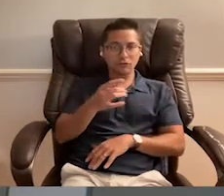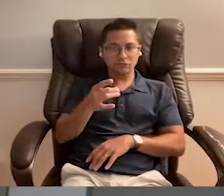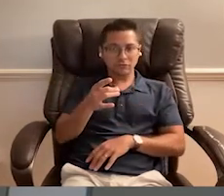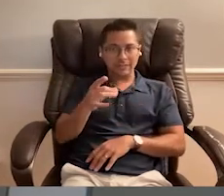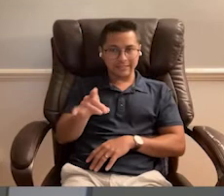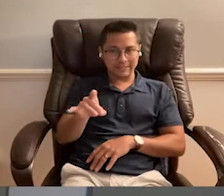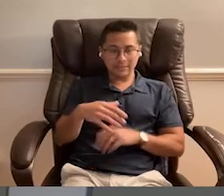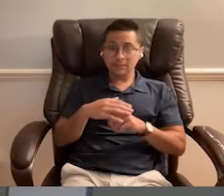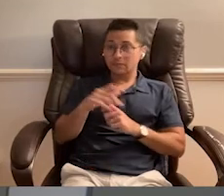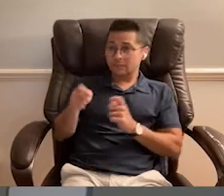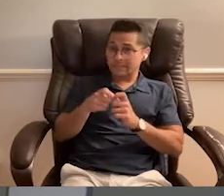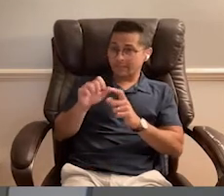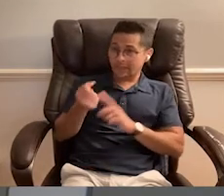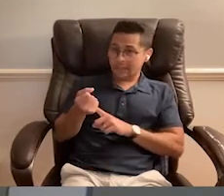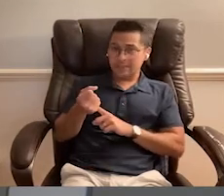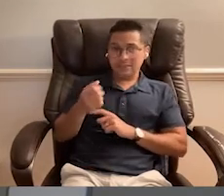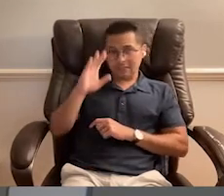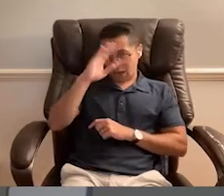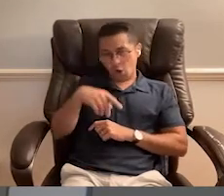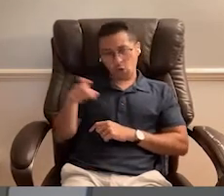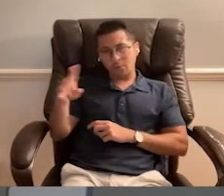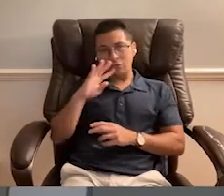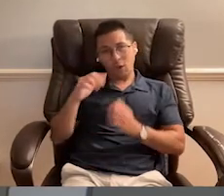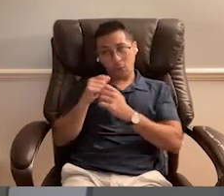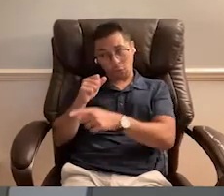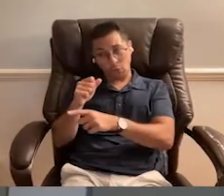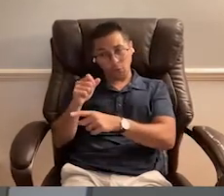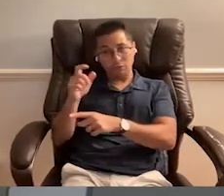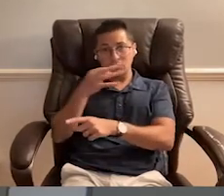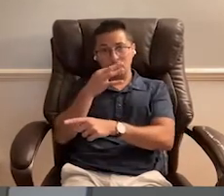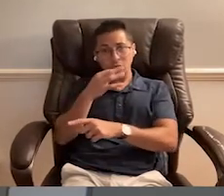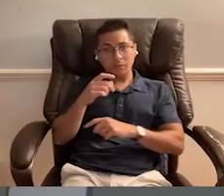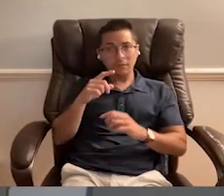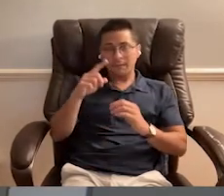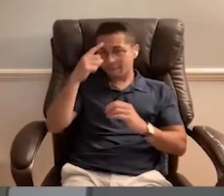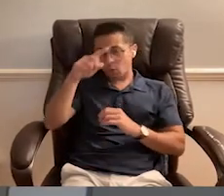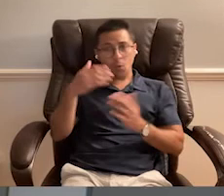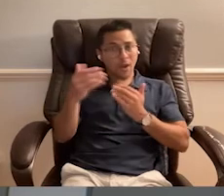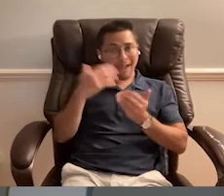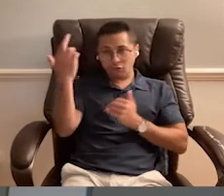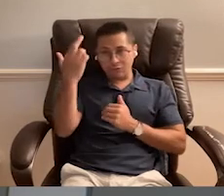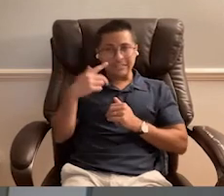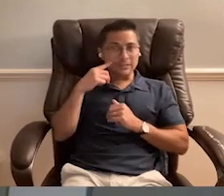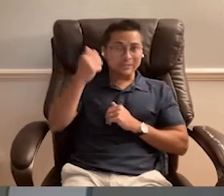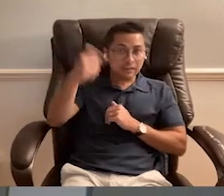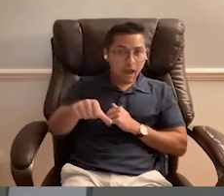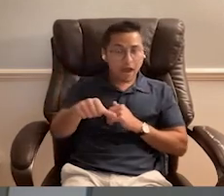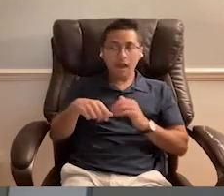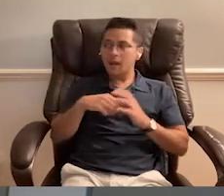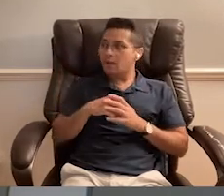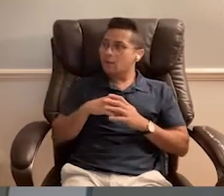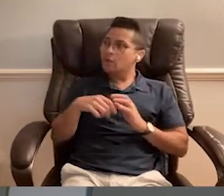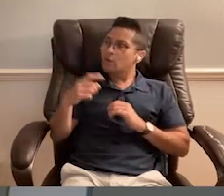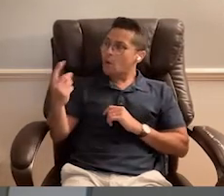disability occurred prior to the age of 18. In specific cases, and I know you will be talking to the gentleman over here, you know,